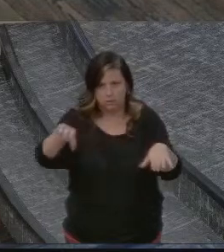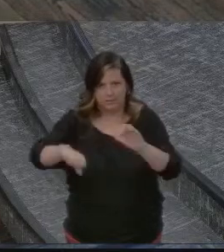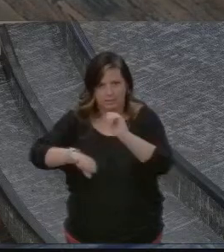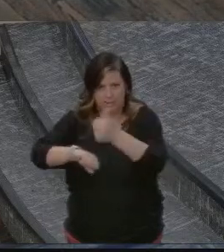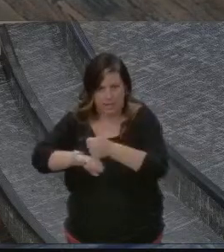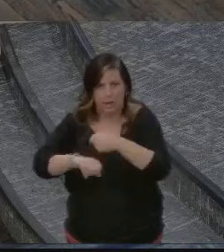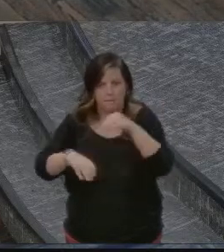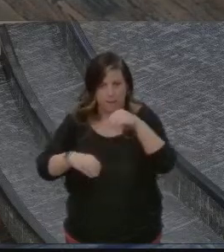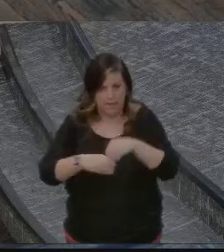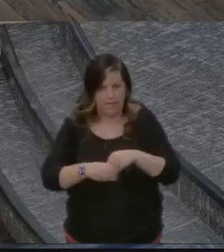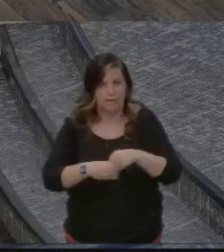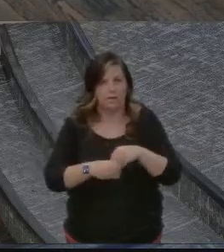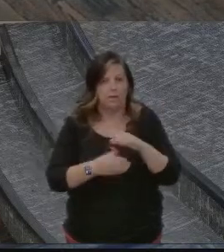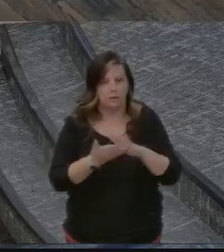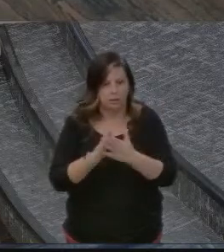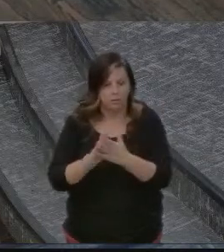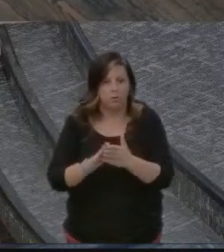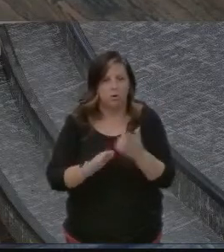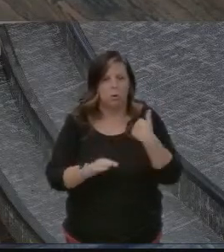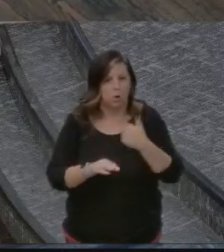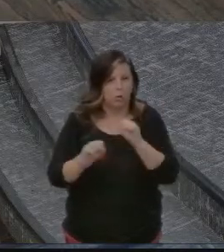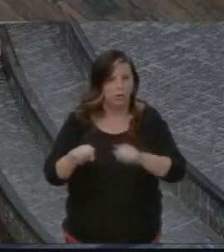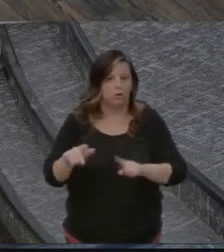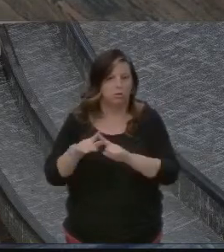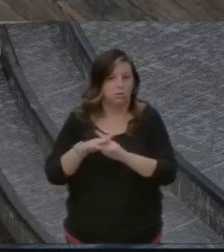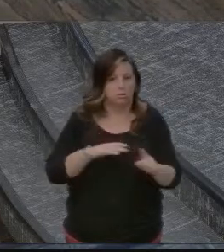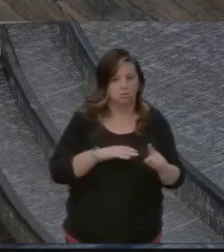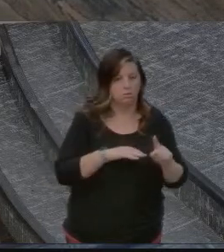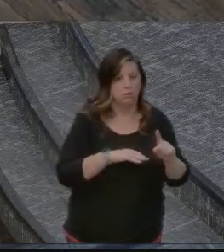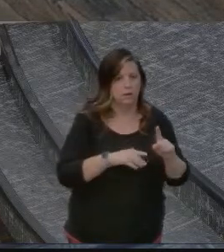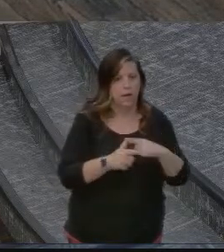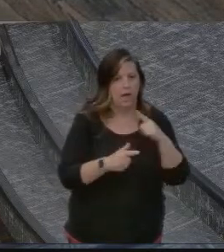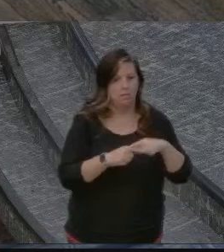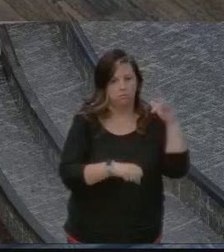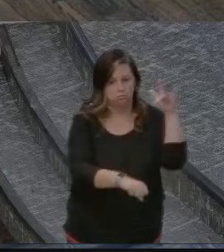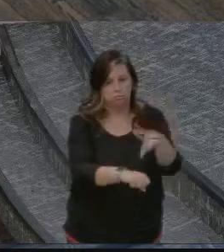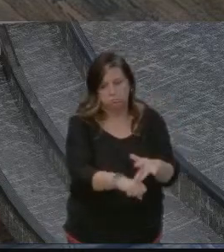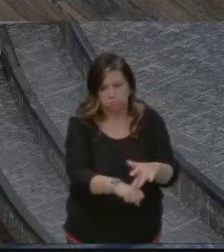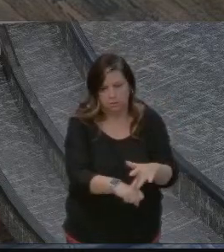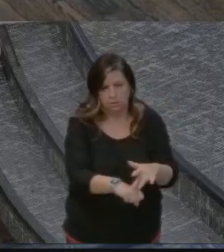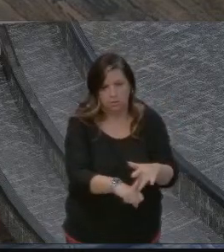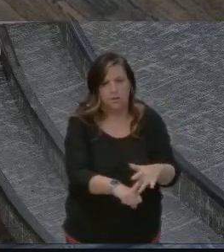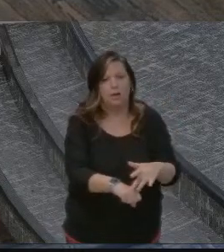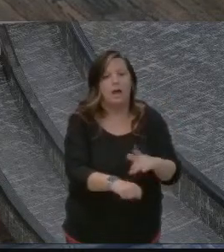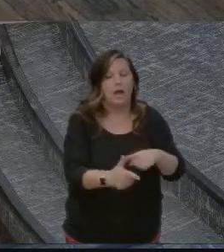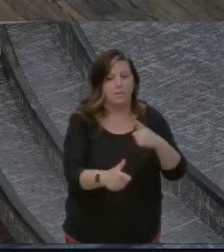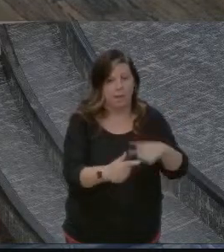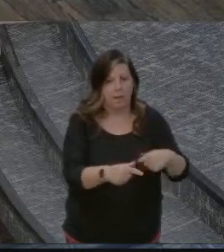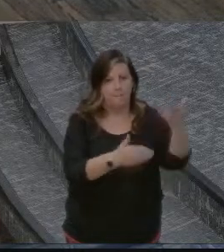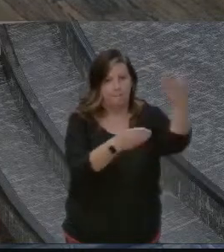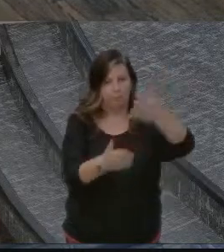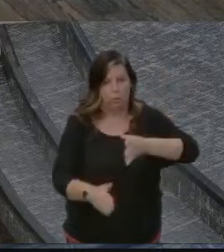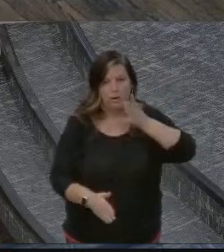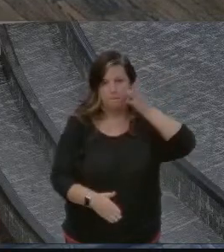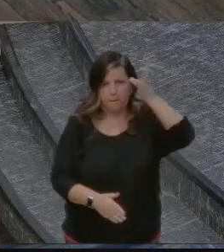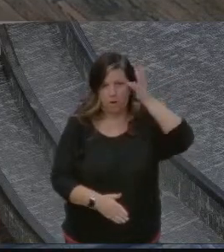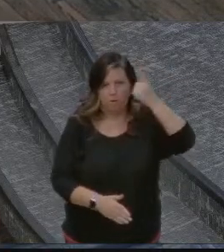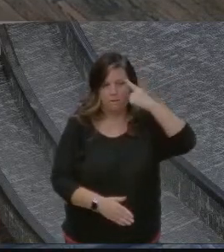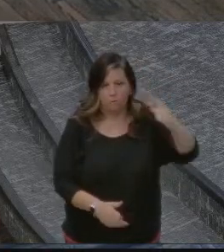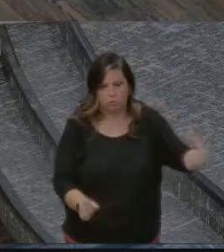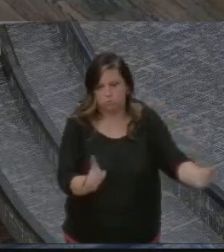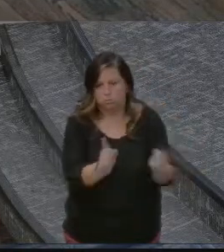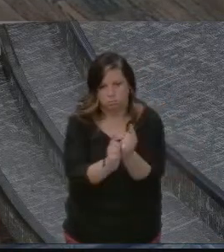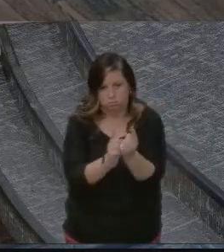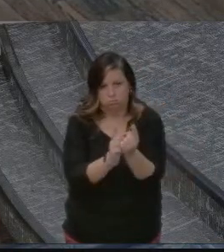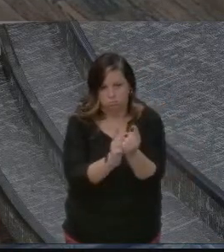as an off-campus site to evacuate to, and then reunify the students with their families. So yeah, that's